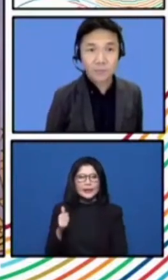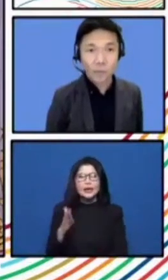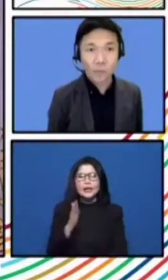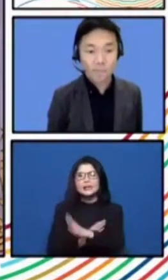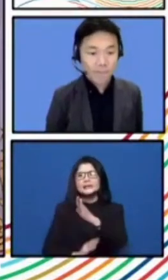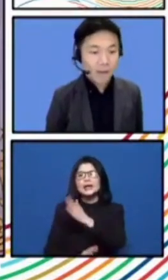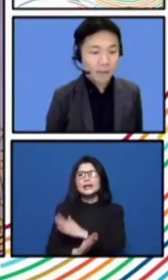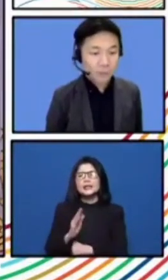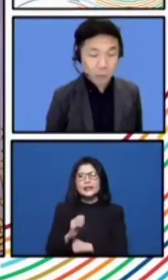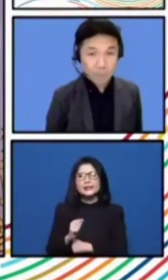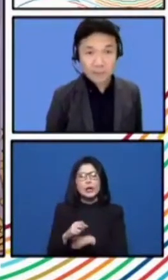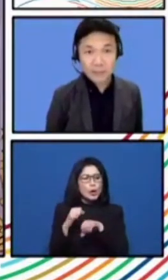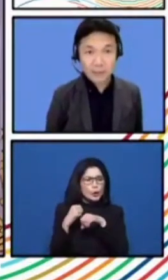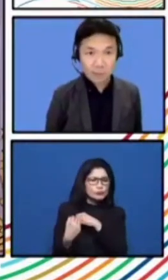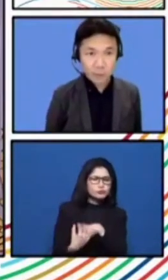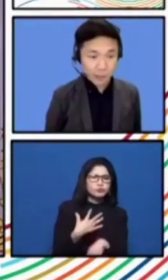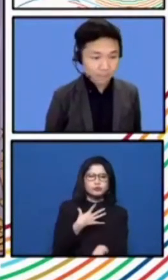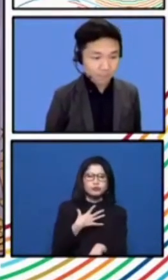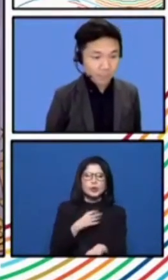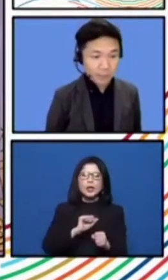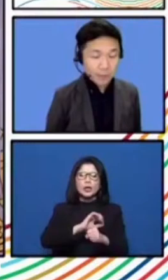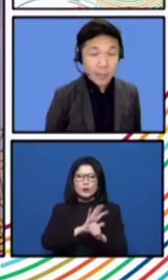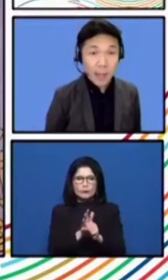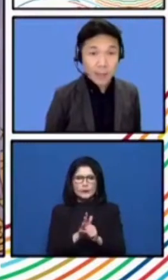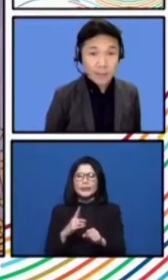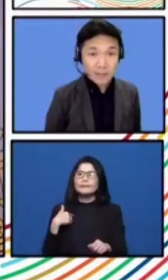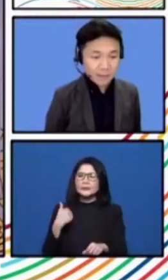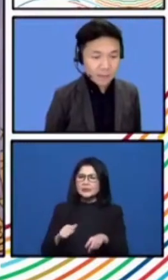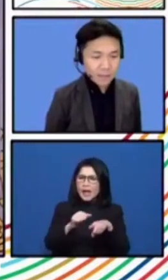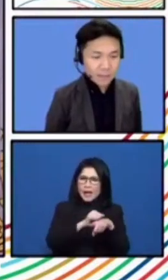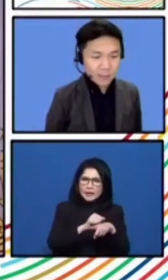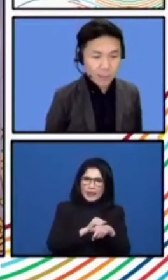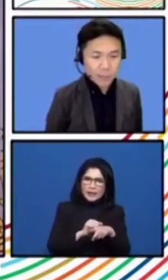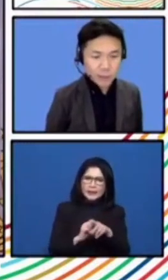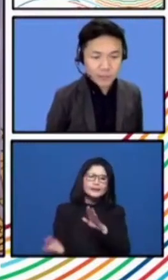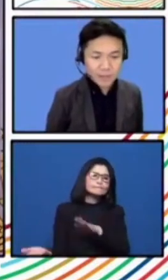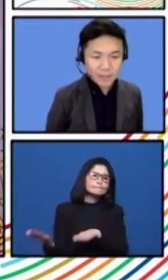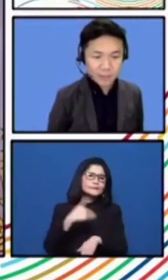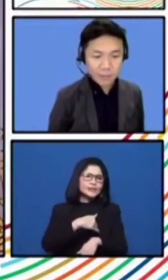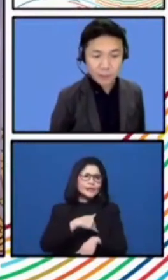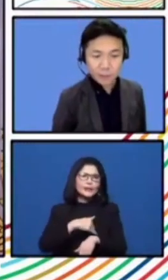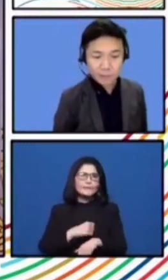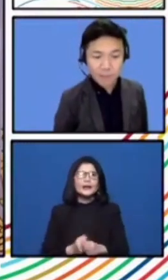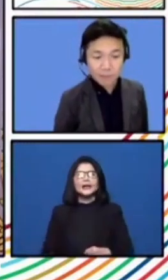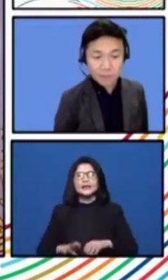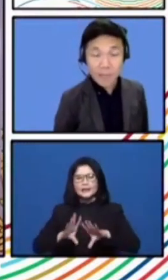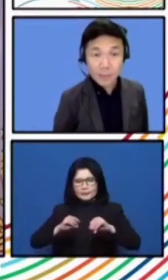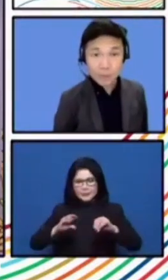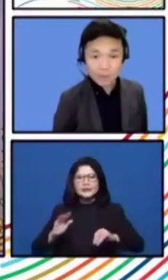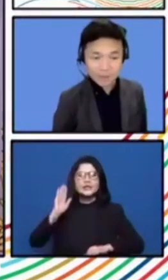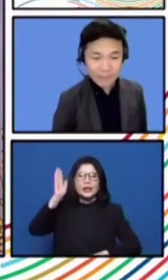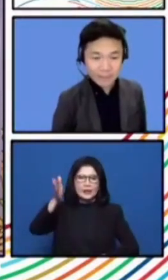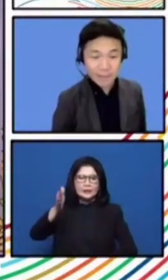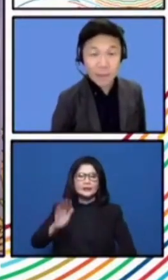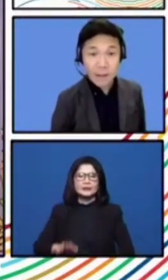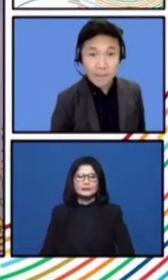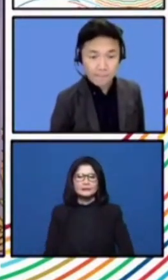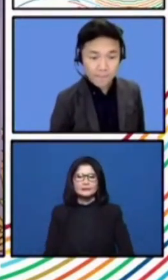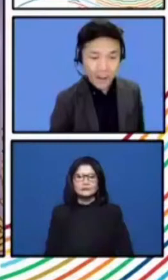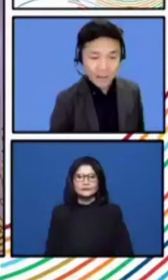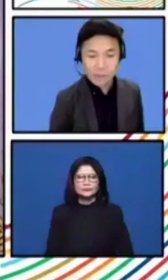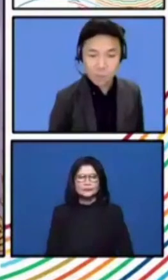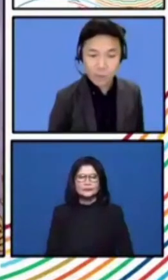for jobs in the future and secondly in collaboration with the Civil national capital CNC